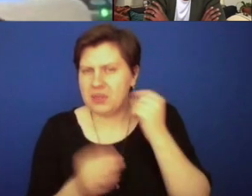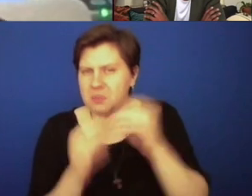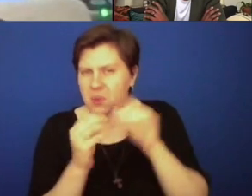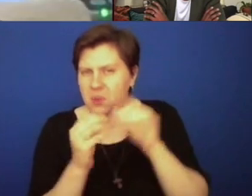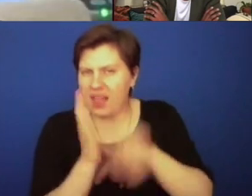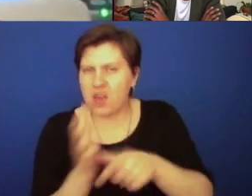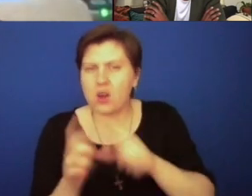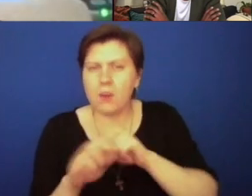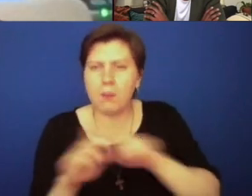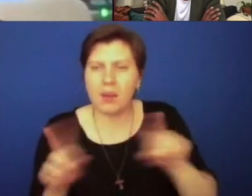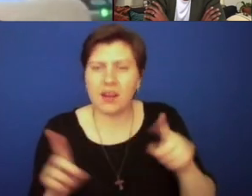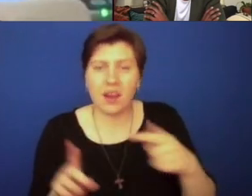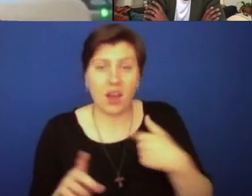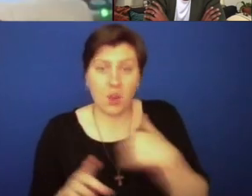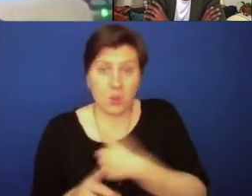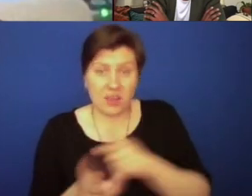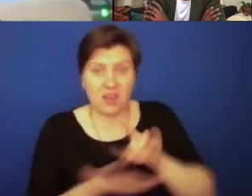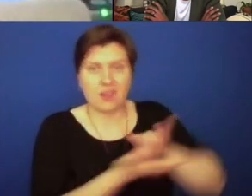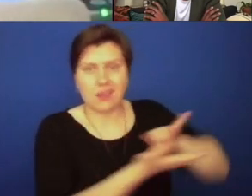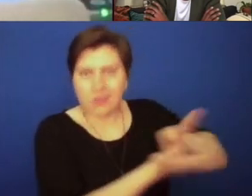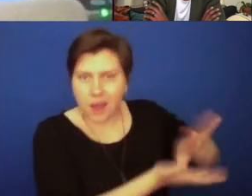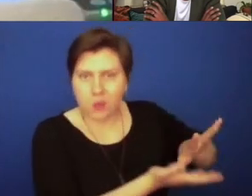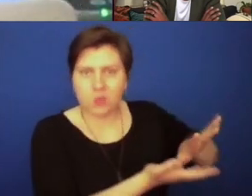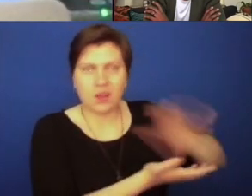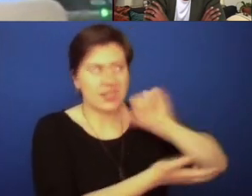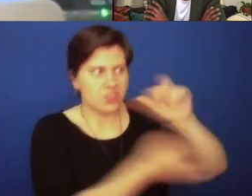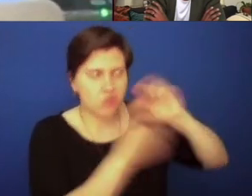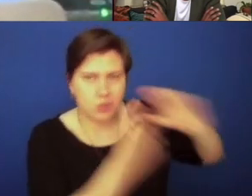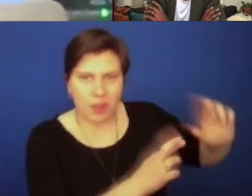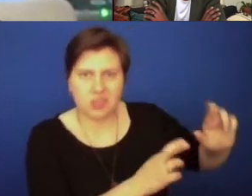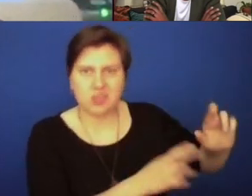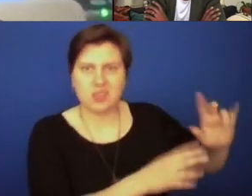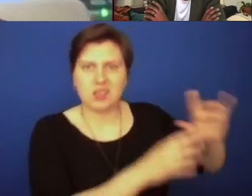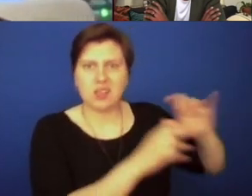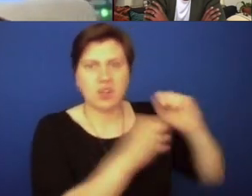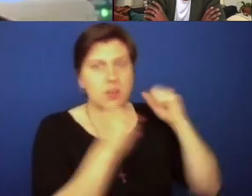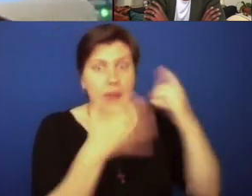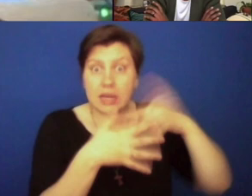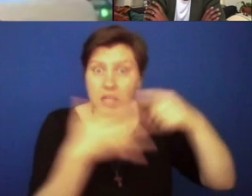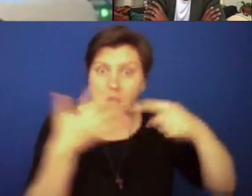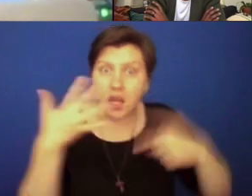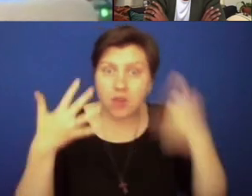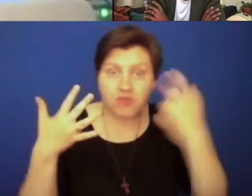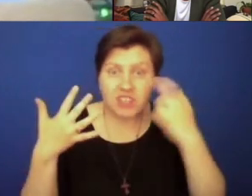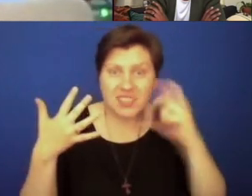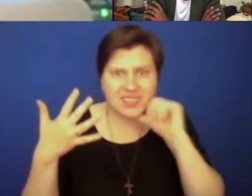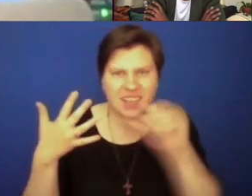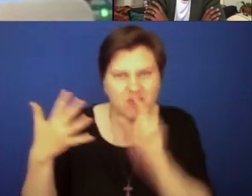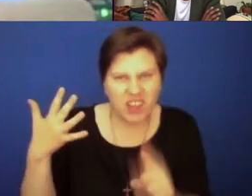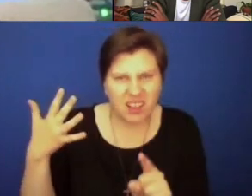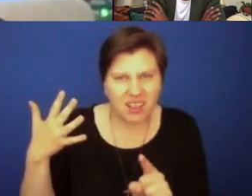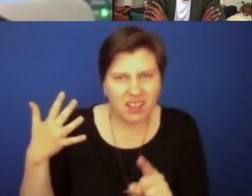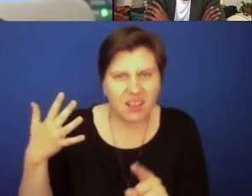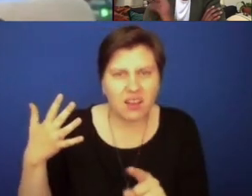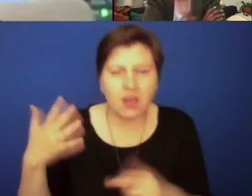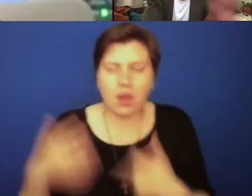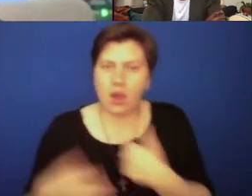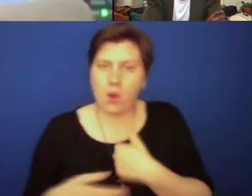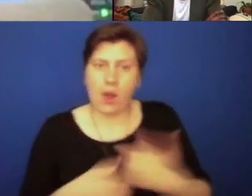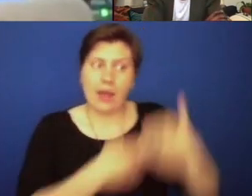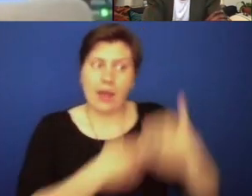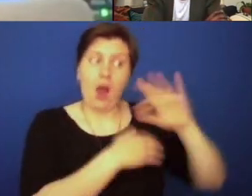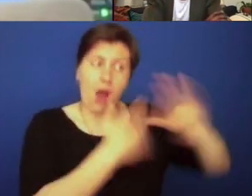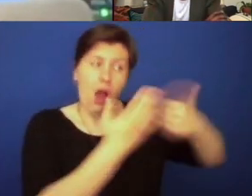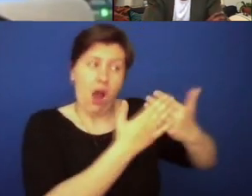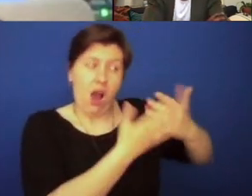mistreated, were disrespected, were kicked out for a number of reasons that weren't justified. So I carry all of